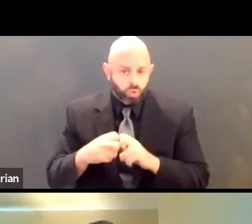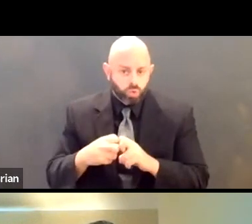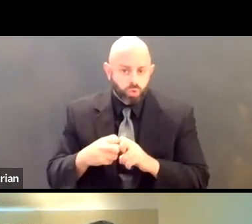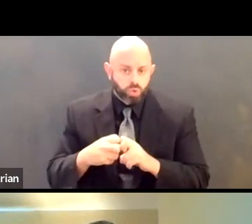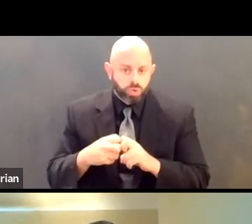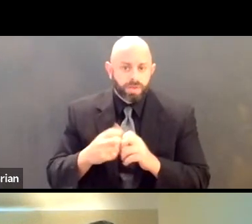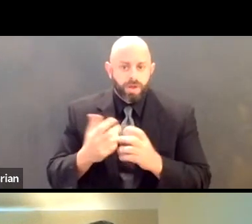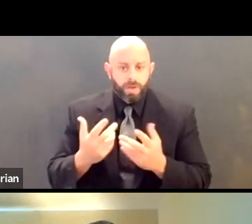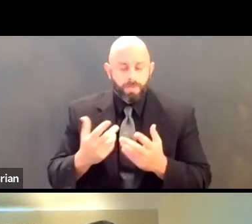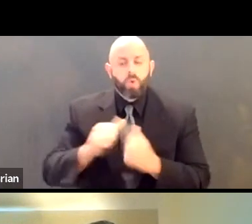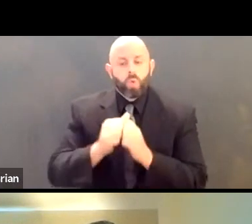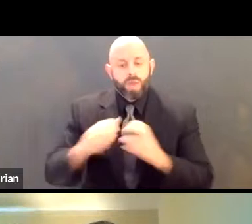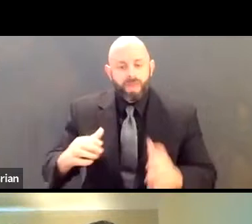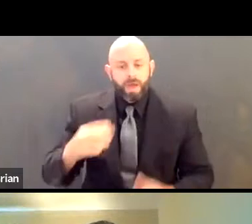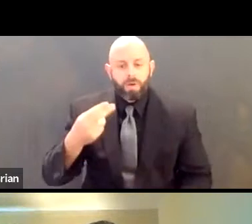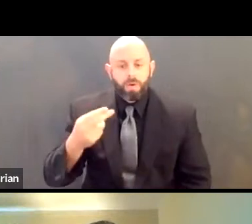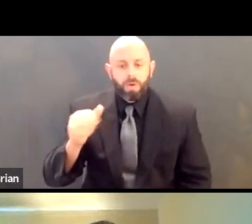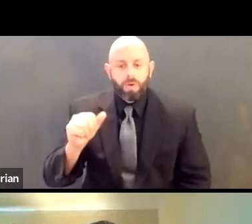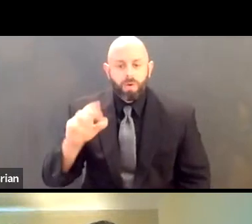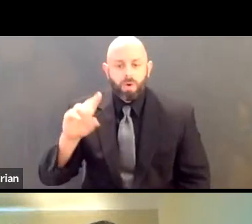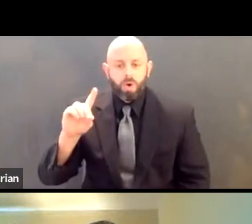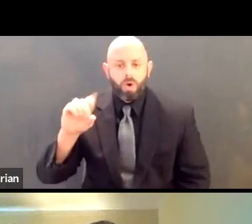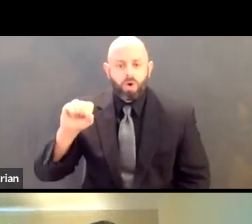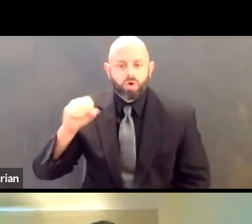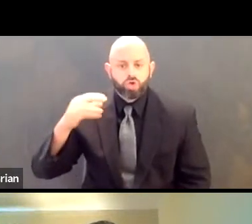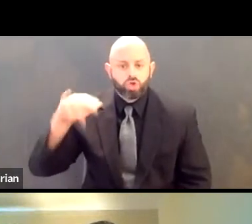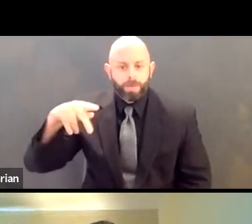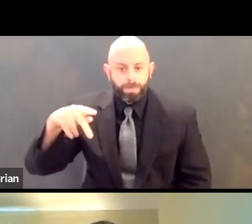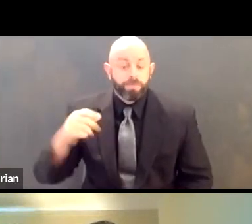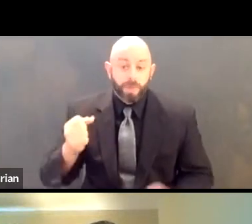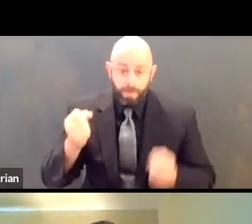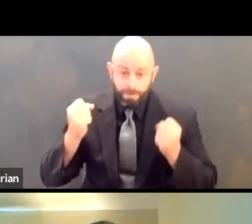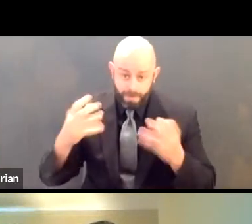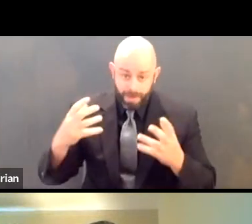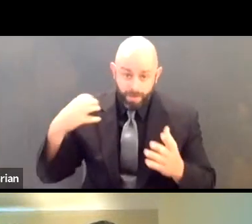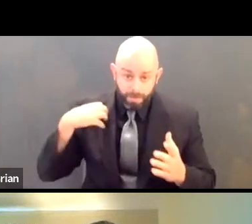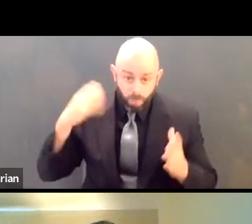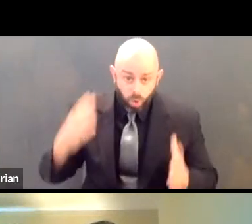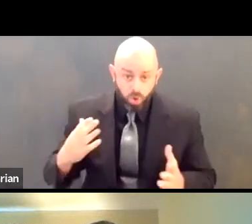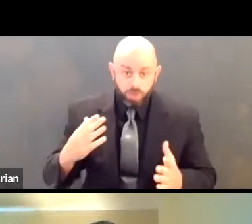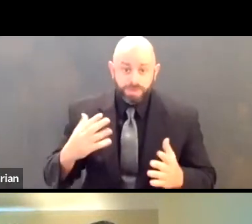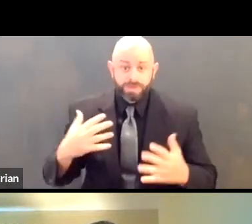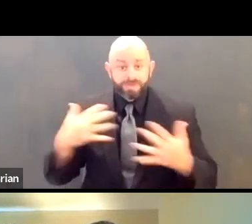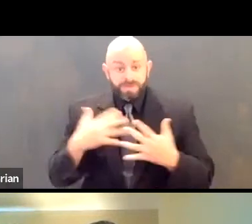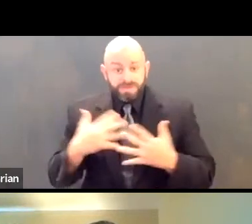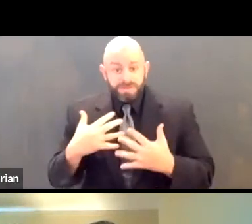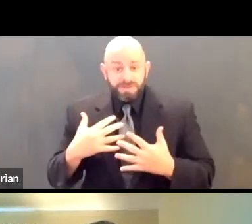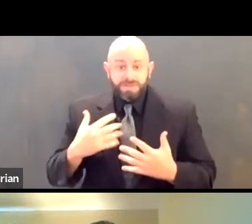I've heard both of them express the feeling and they're intimidated by it, you know, like they